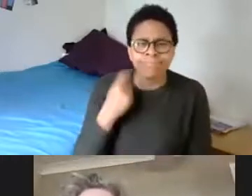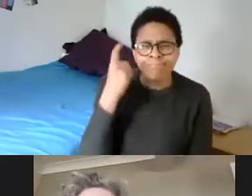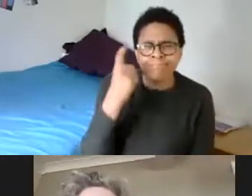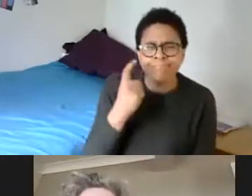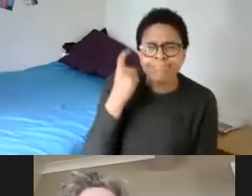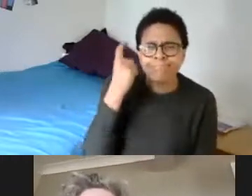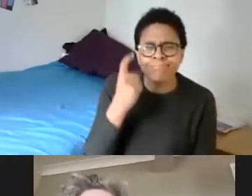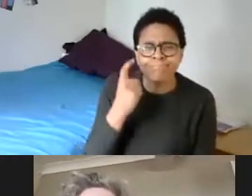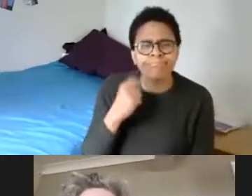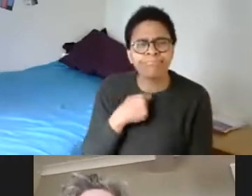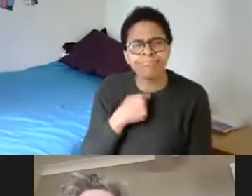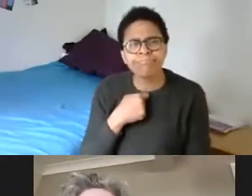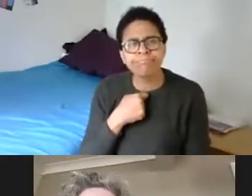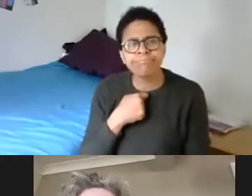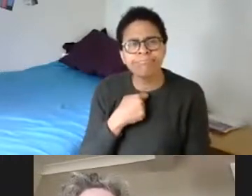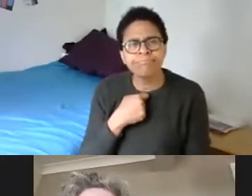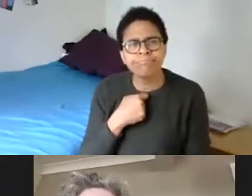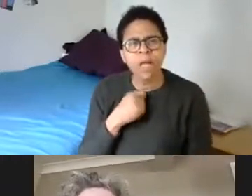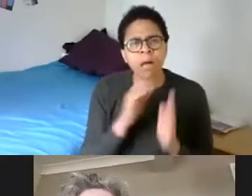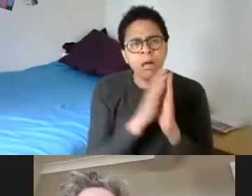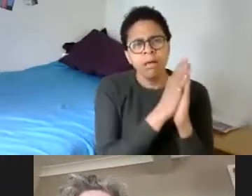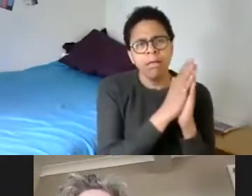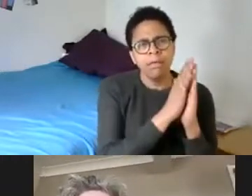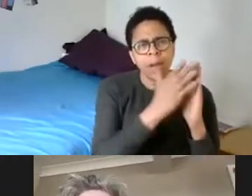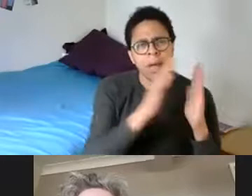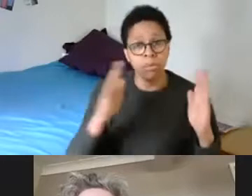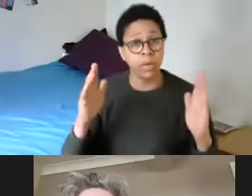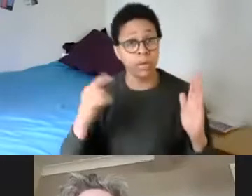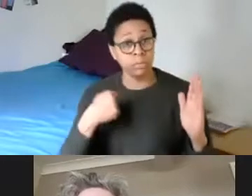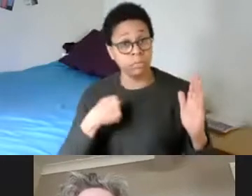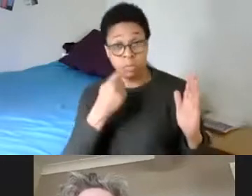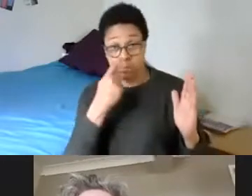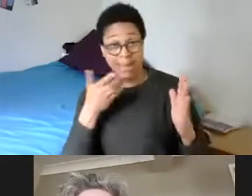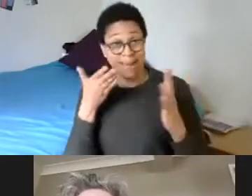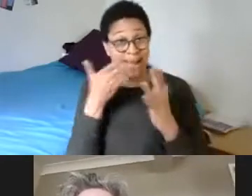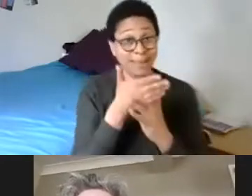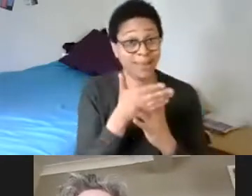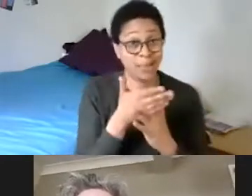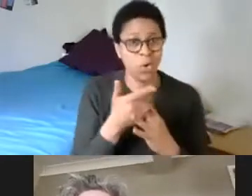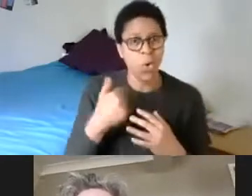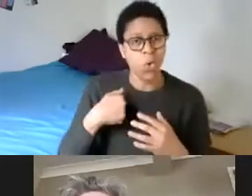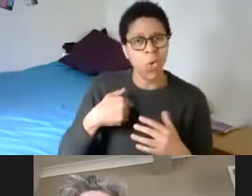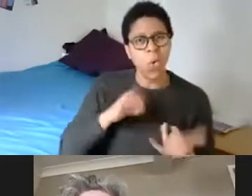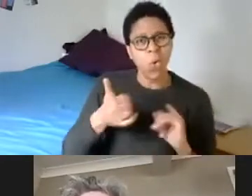library, can we access that online without a library card, or?